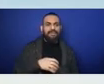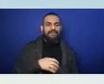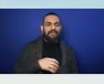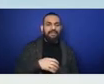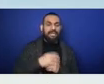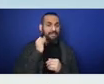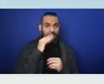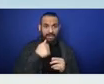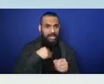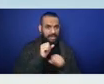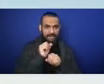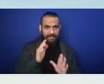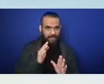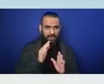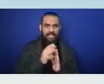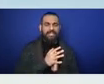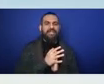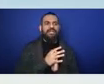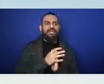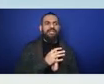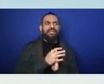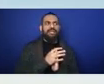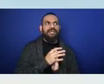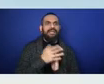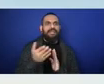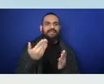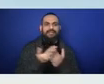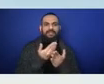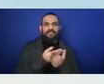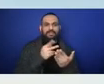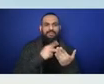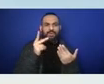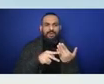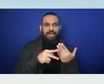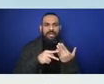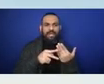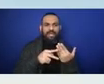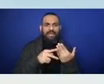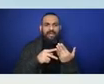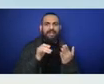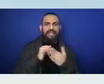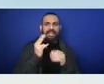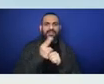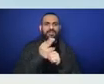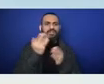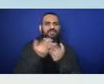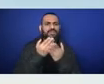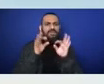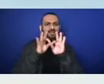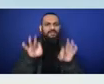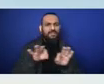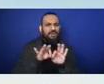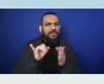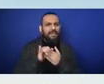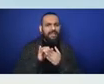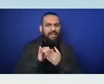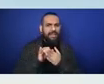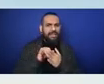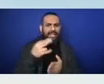this first draw for the PPP, they can apply with their lenders for the second round of